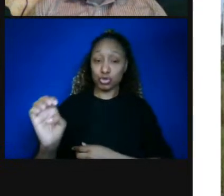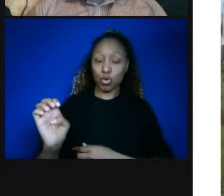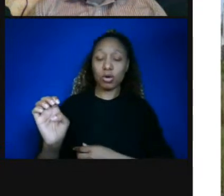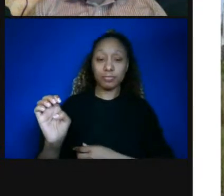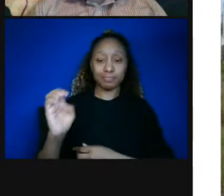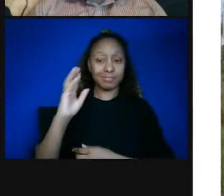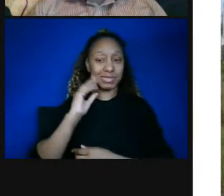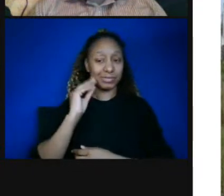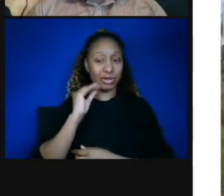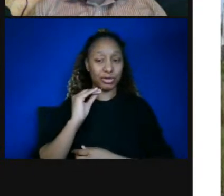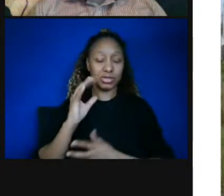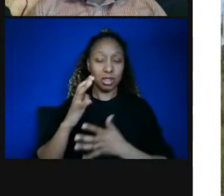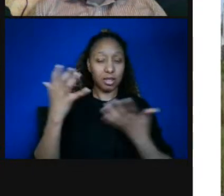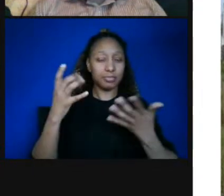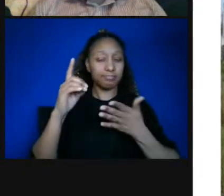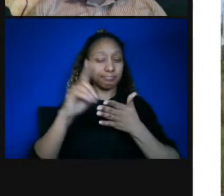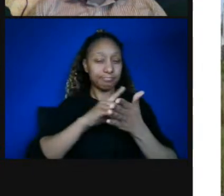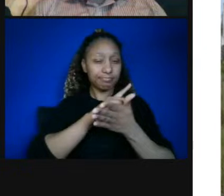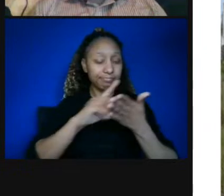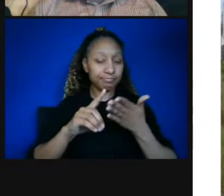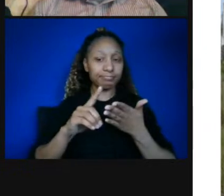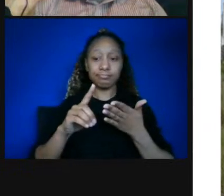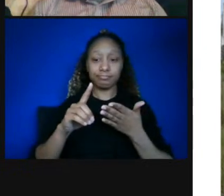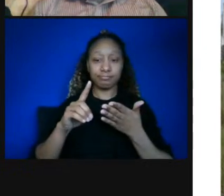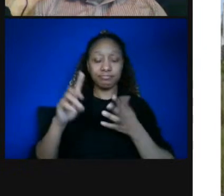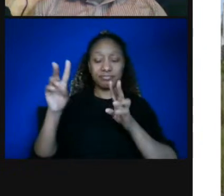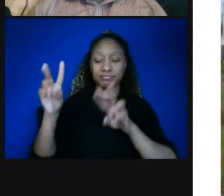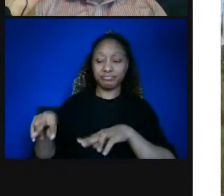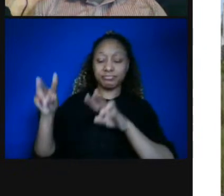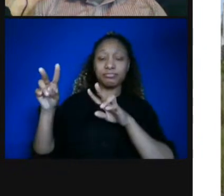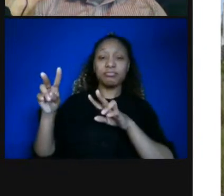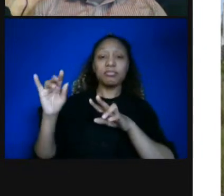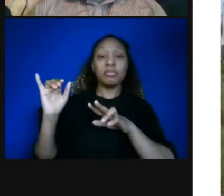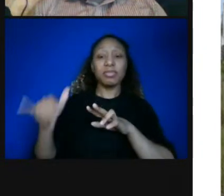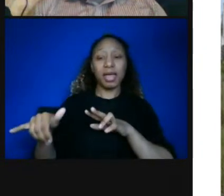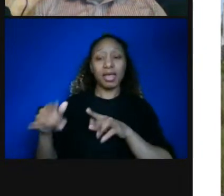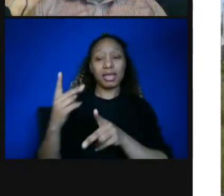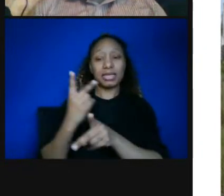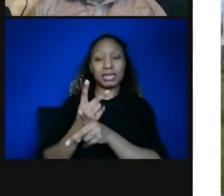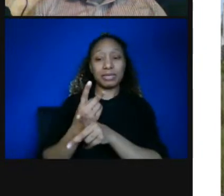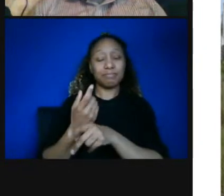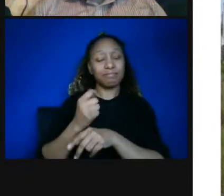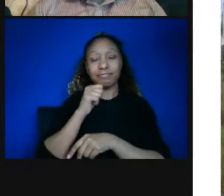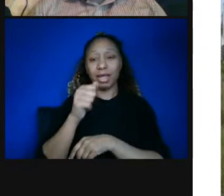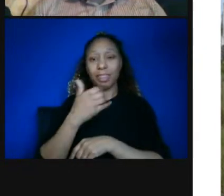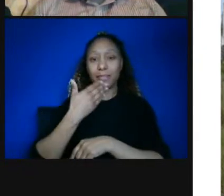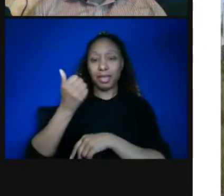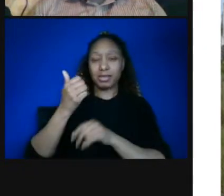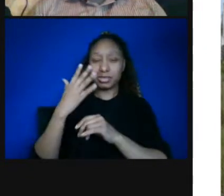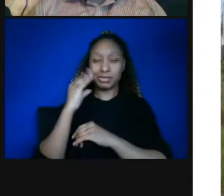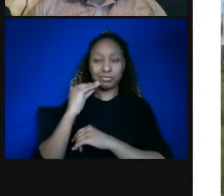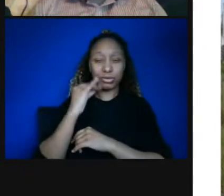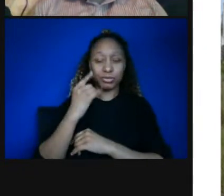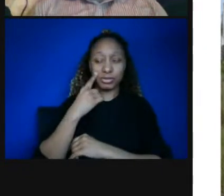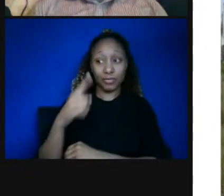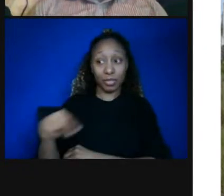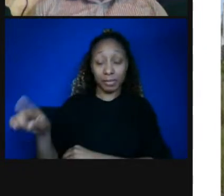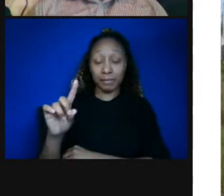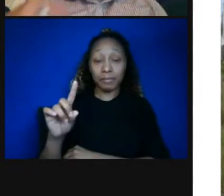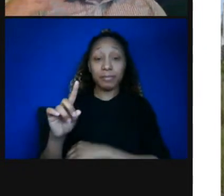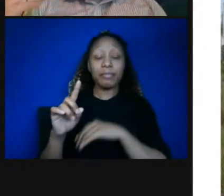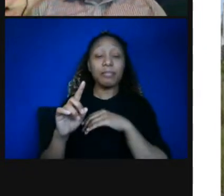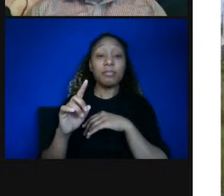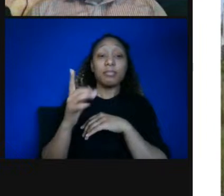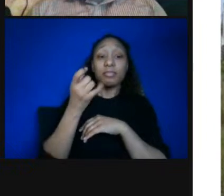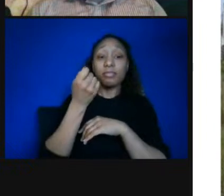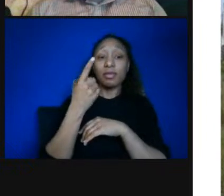prejudice, colonial violence, and other inhibiting factors that prevented an overt, vibrant, and outspoken cultural continuity. Now,